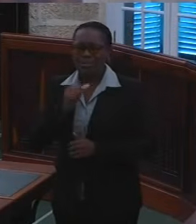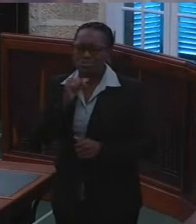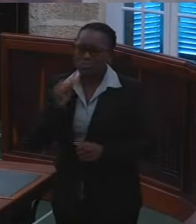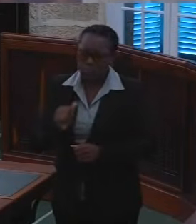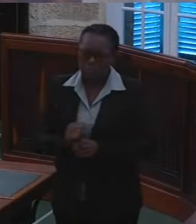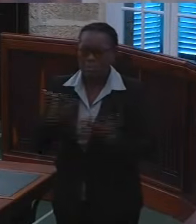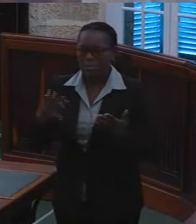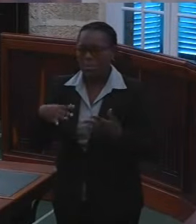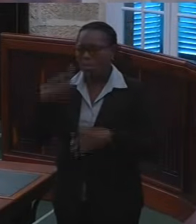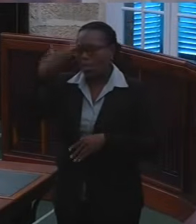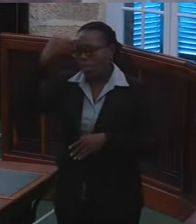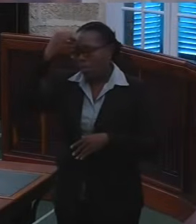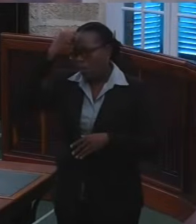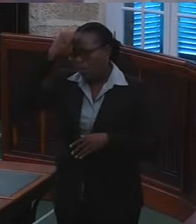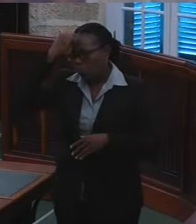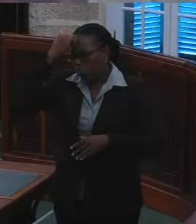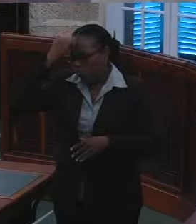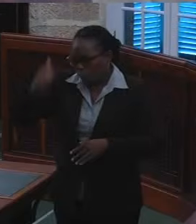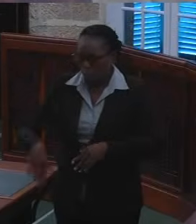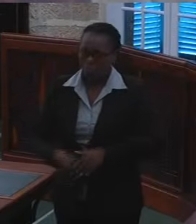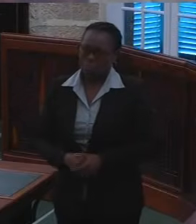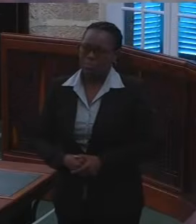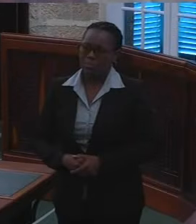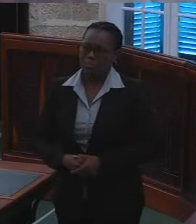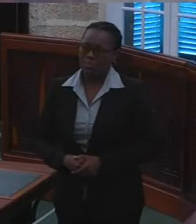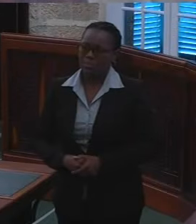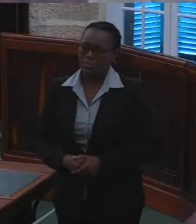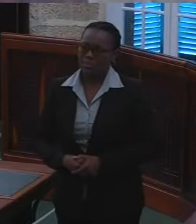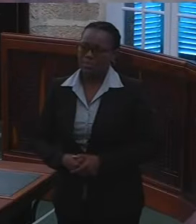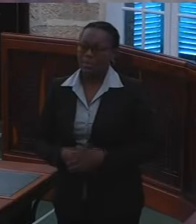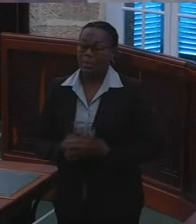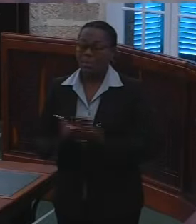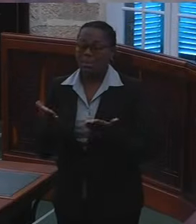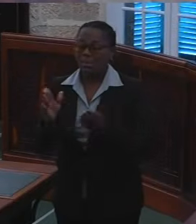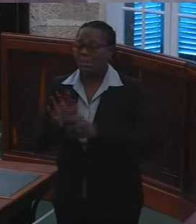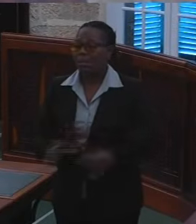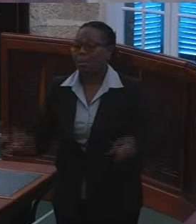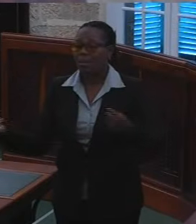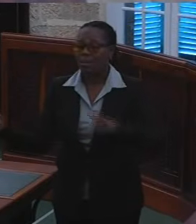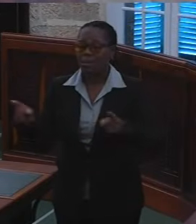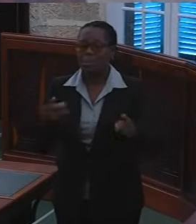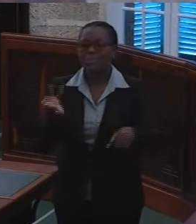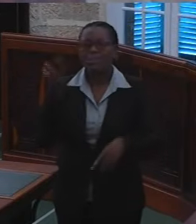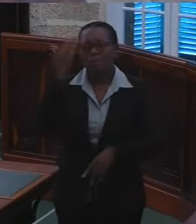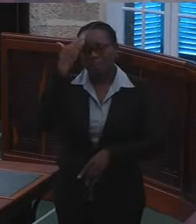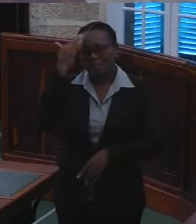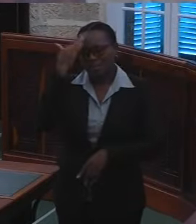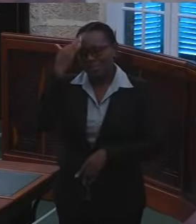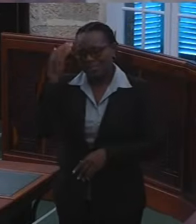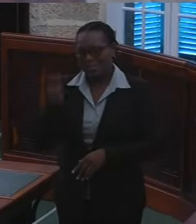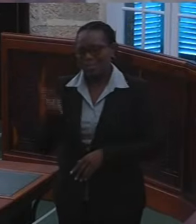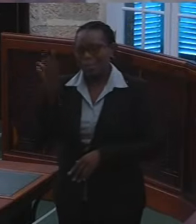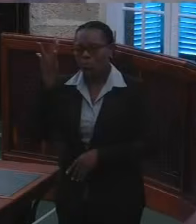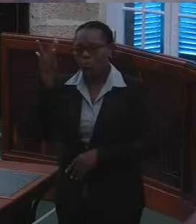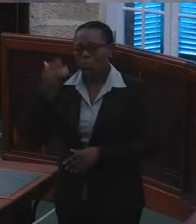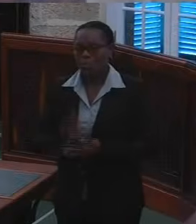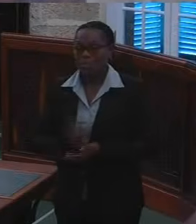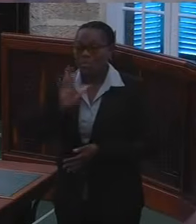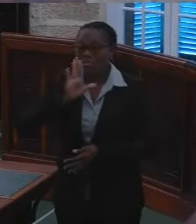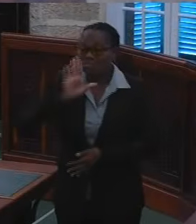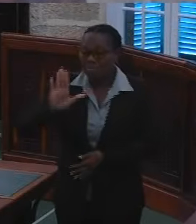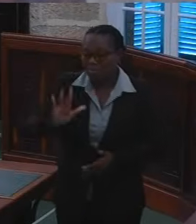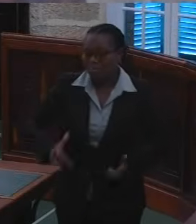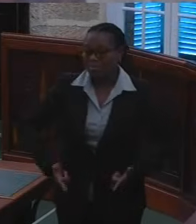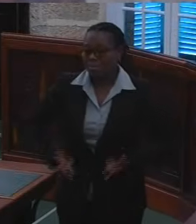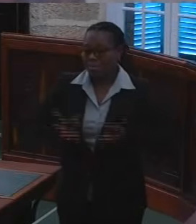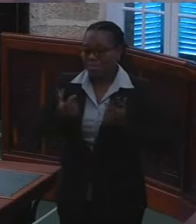and expenditure and unequivocal sinew. They understand these terms because that was their lived reality